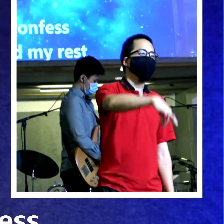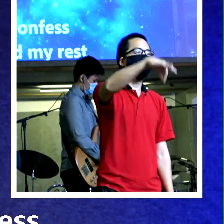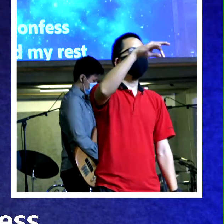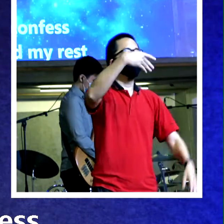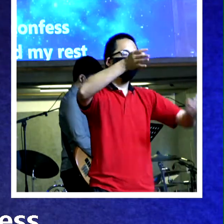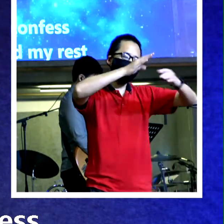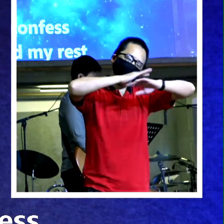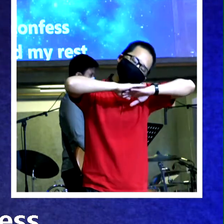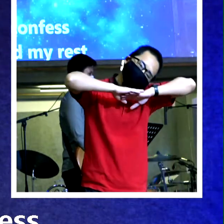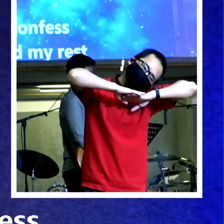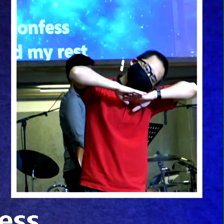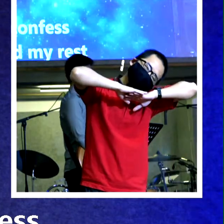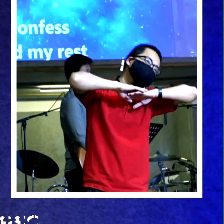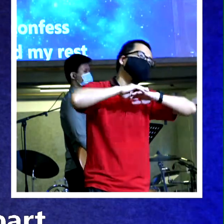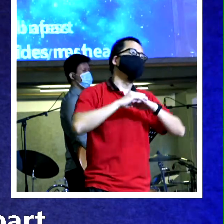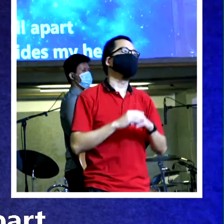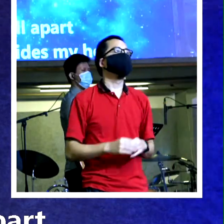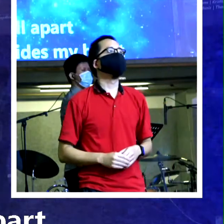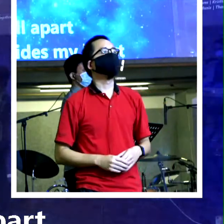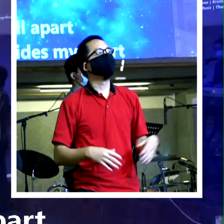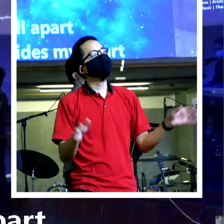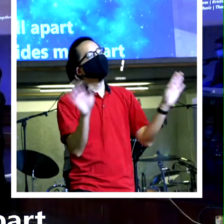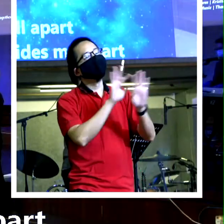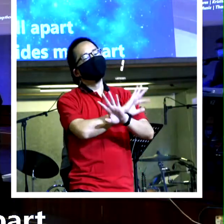here, I find my rest.